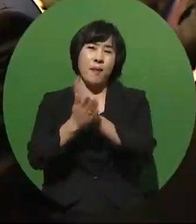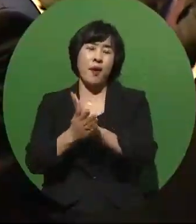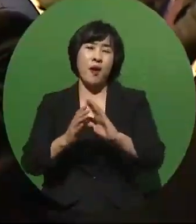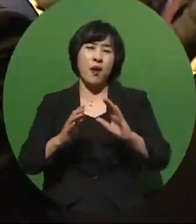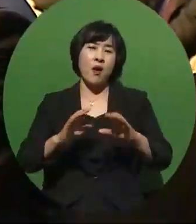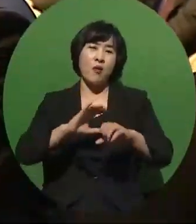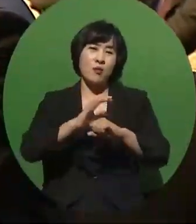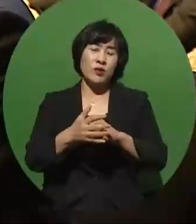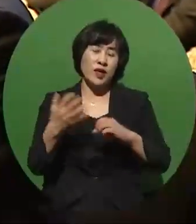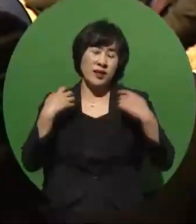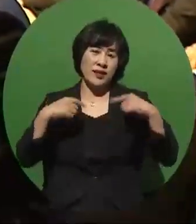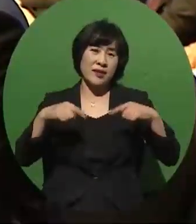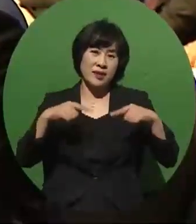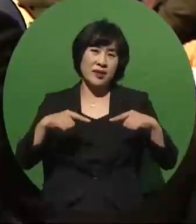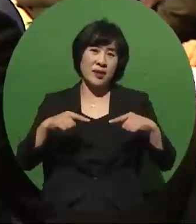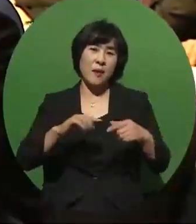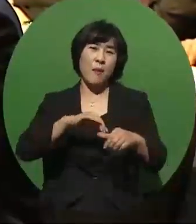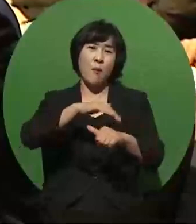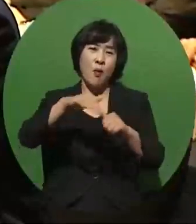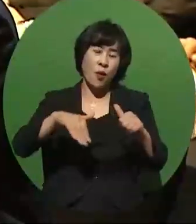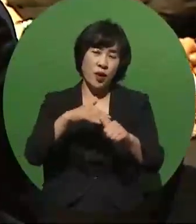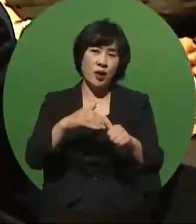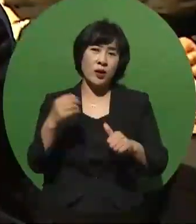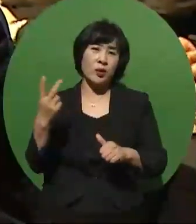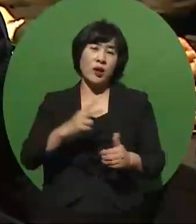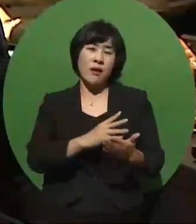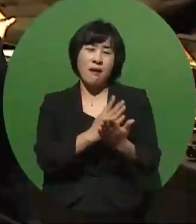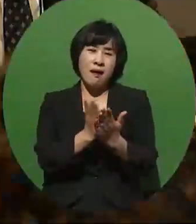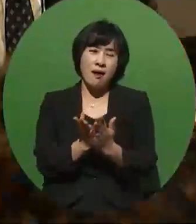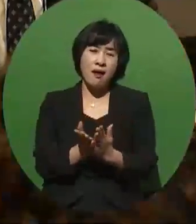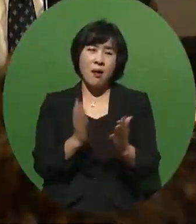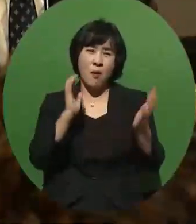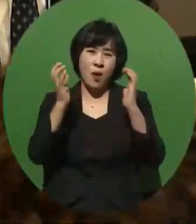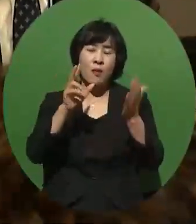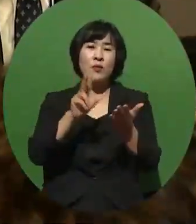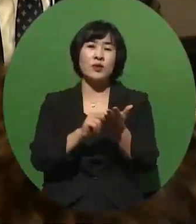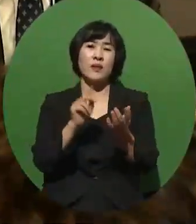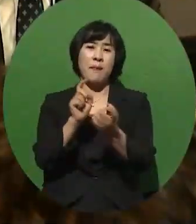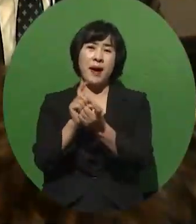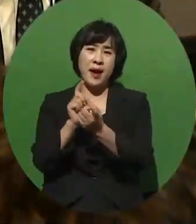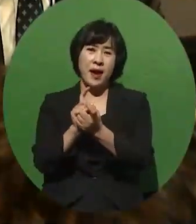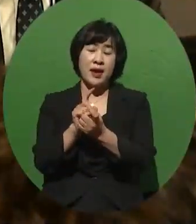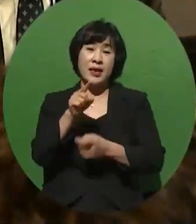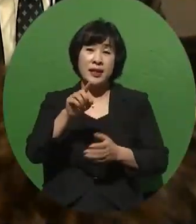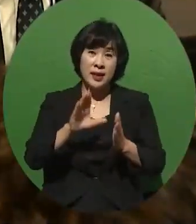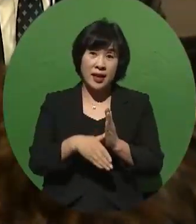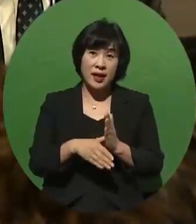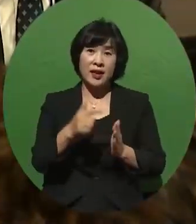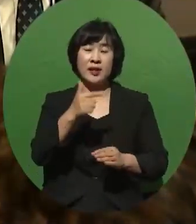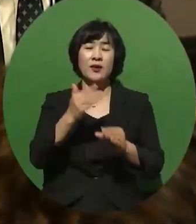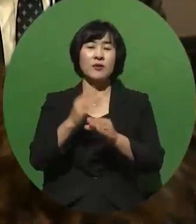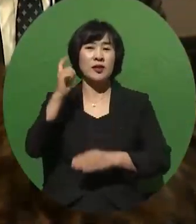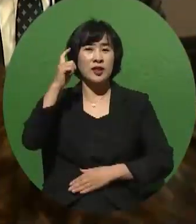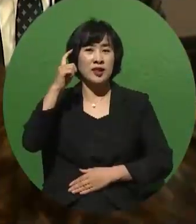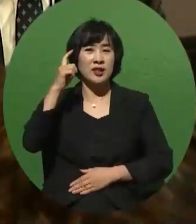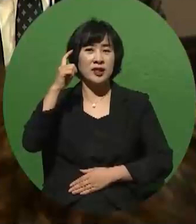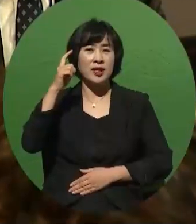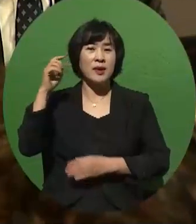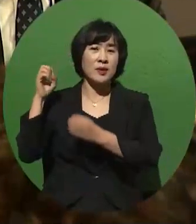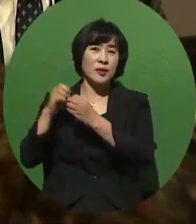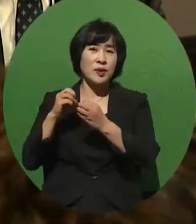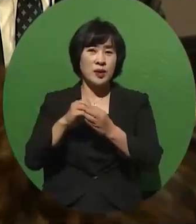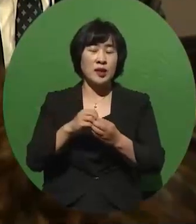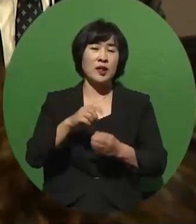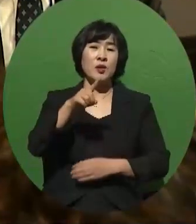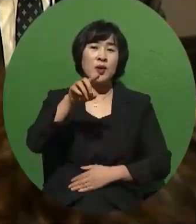worldwide. Today, as we grapple with a host of complex global challenges in the backdrop of rapidly changing international